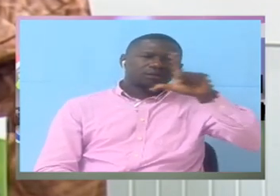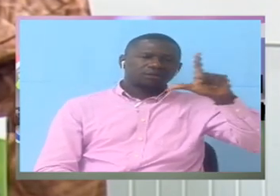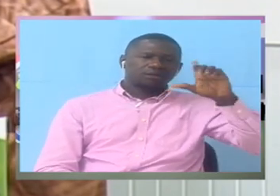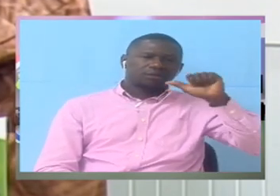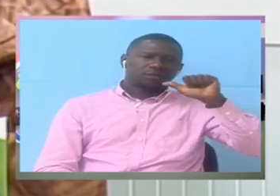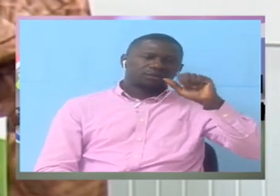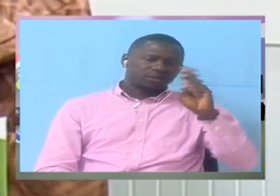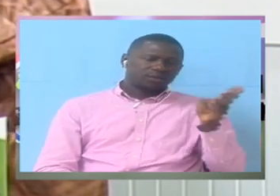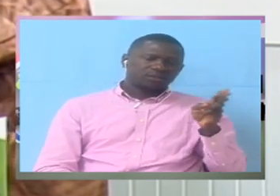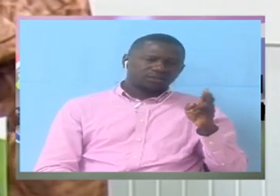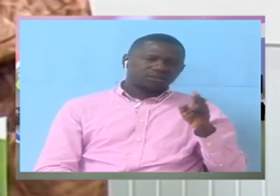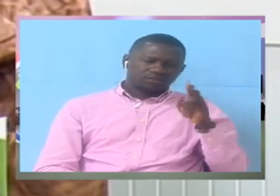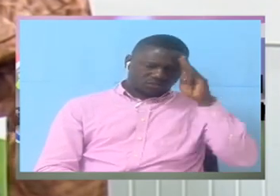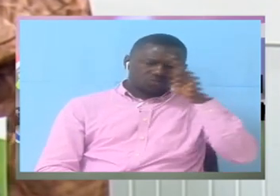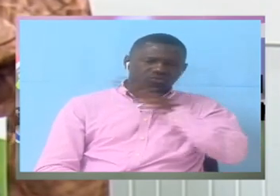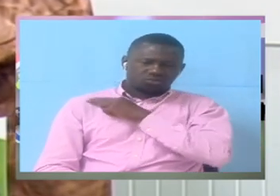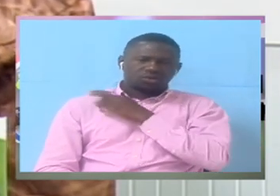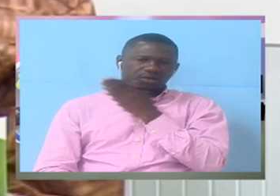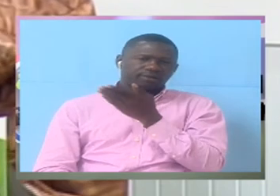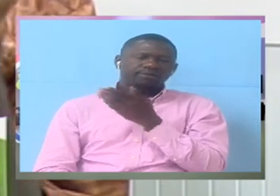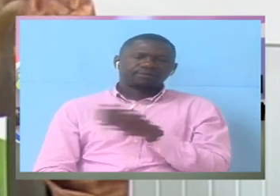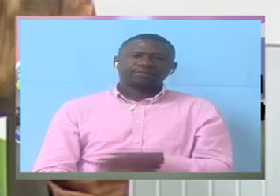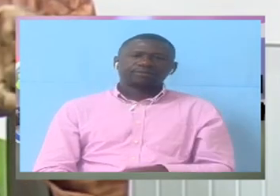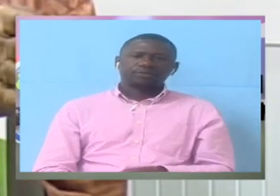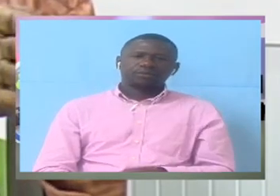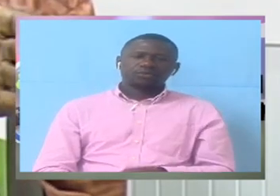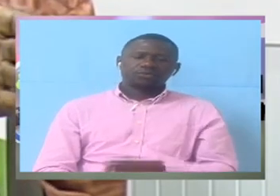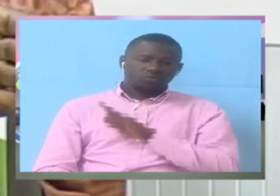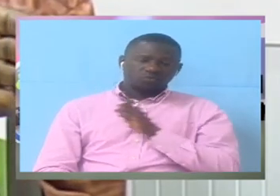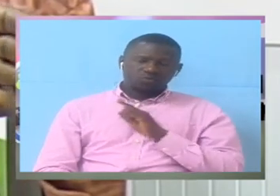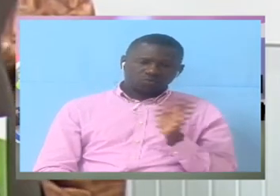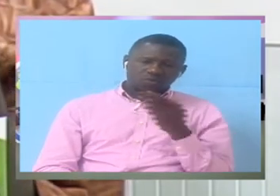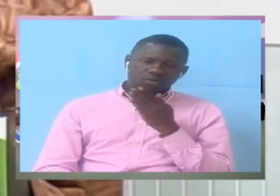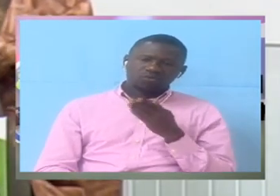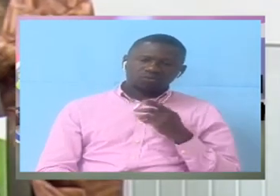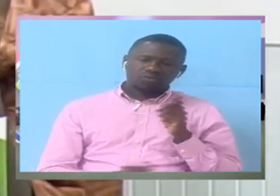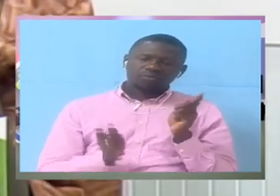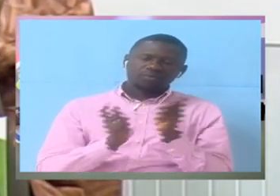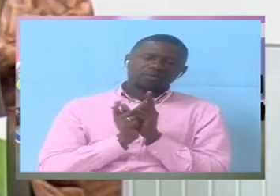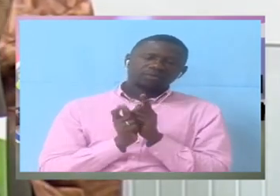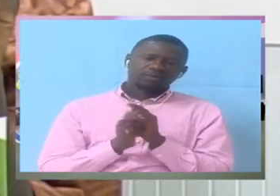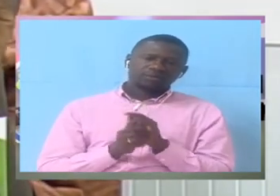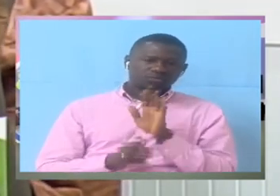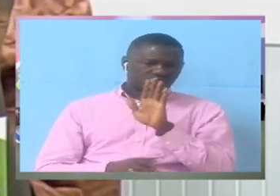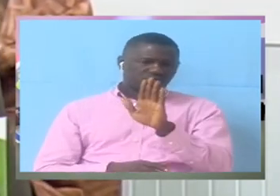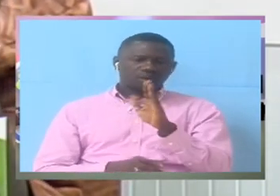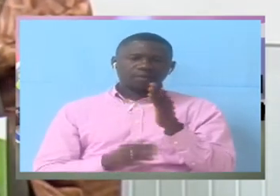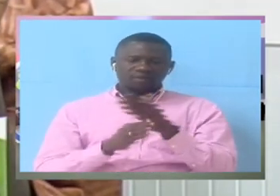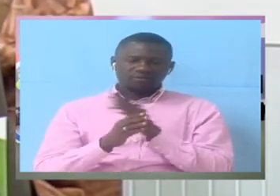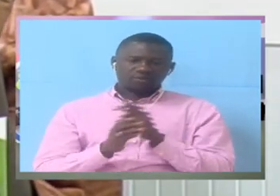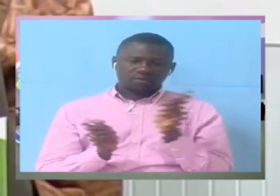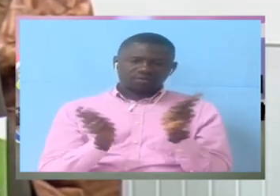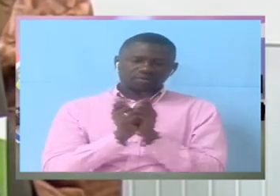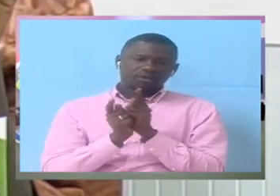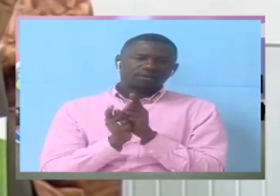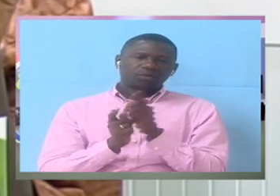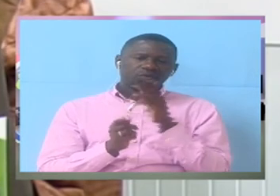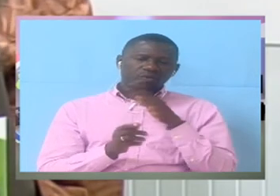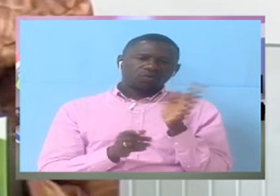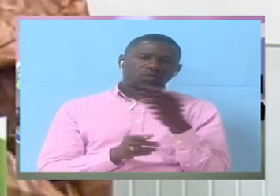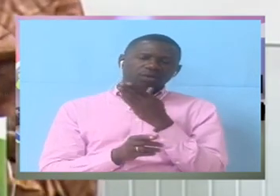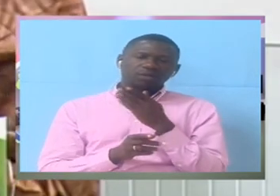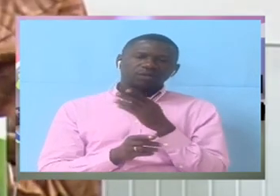the brodalam. I think it's his brother. So until nata tawolea. So we went to him. No, sorry, before ngaf futawoma. Even before we got to